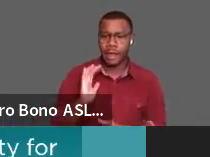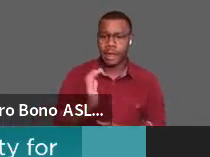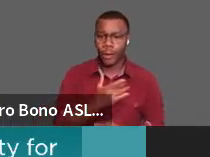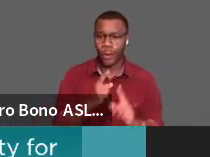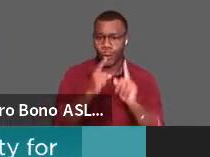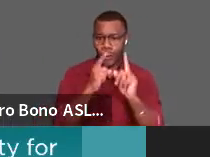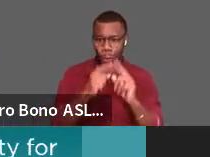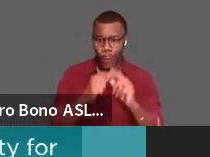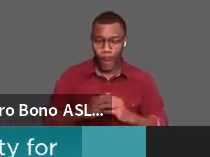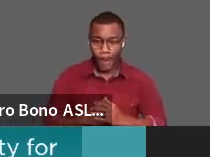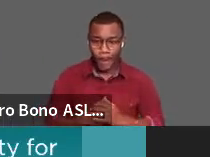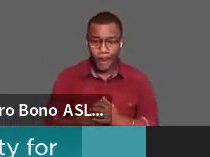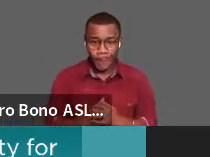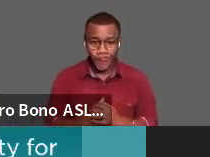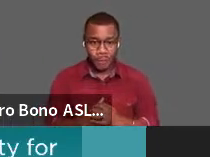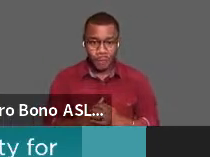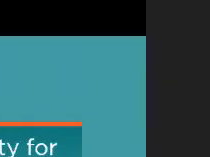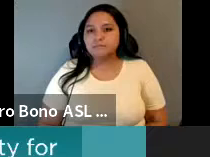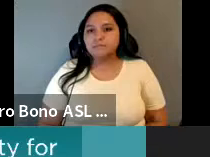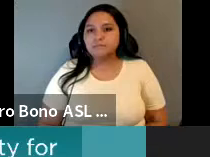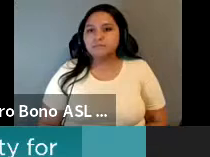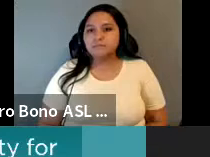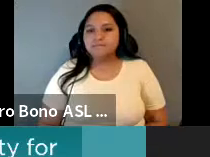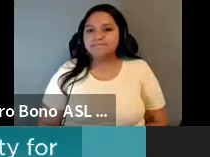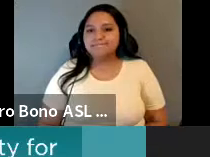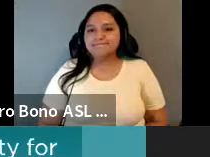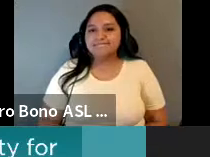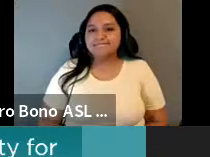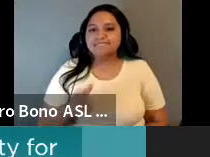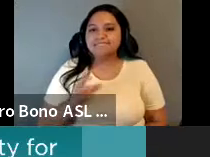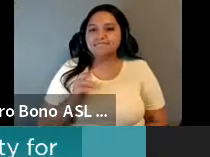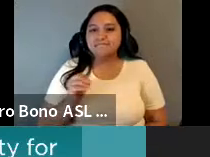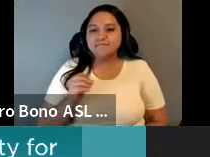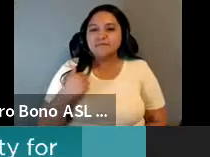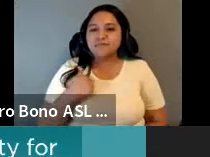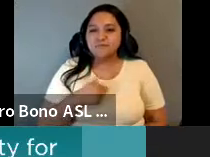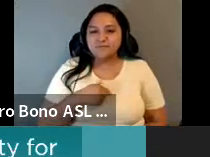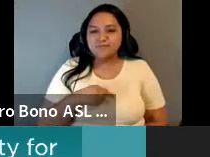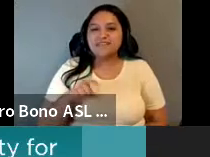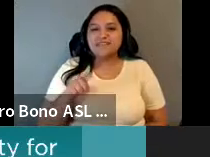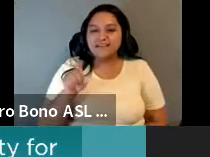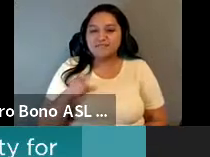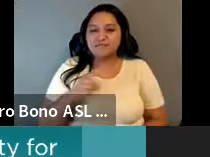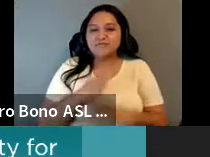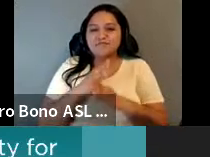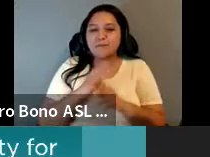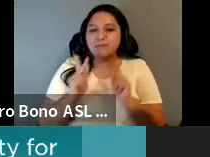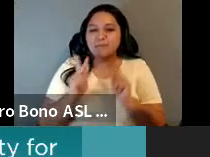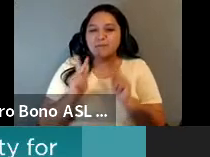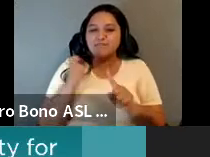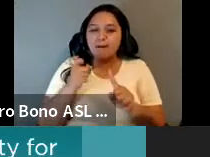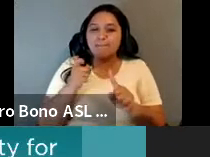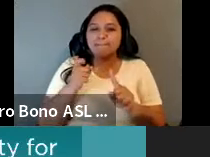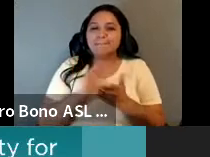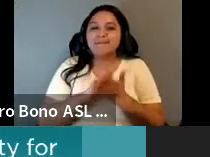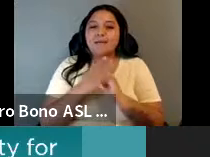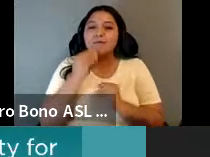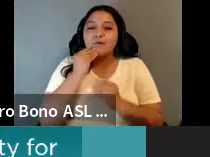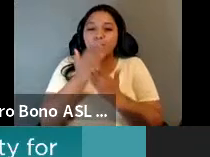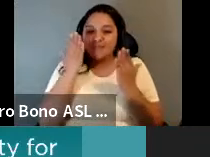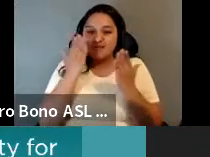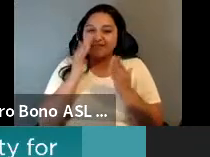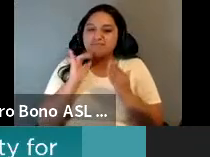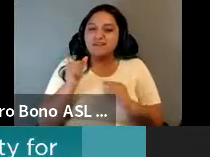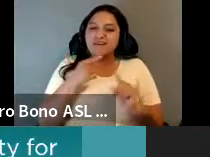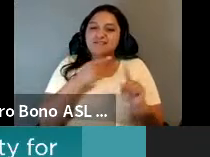into preventing people into falling into homelessness. This connects up with some of the points that John shared under the